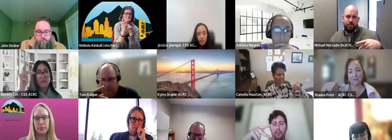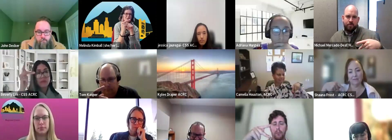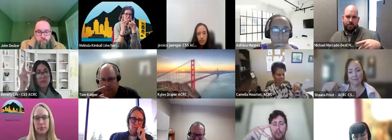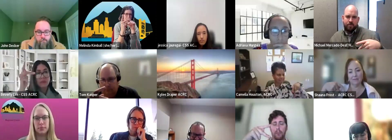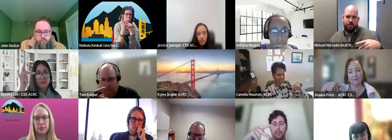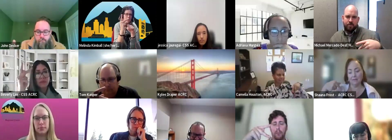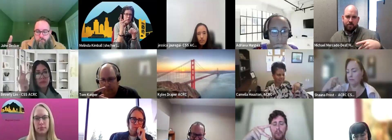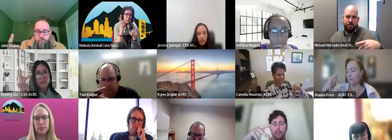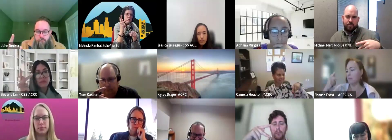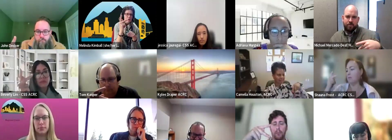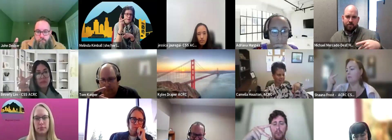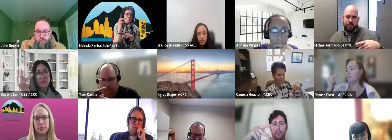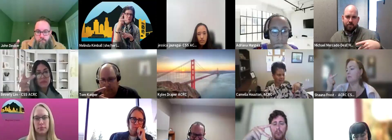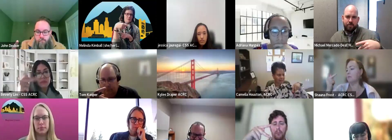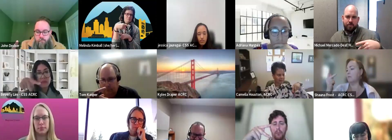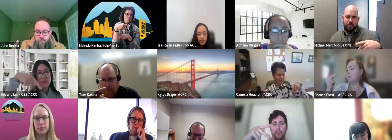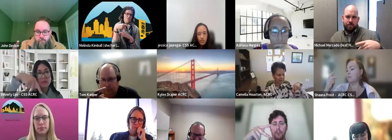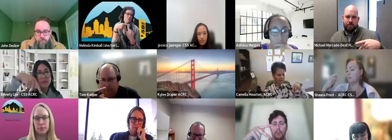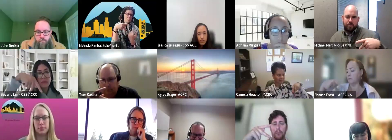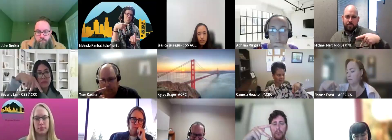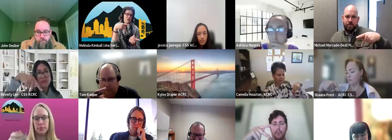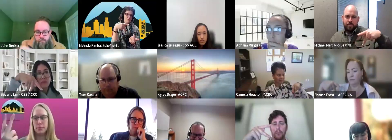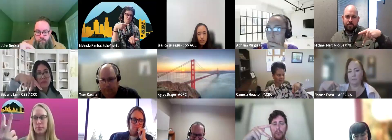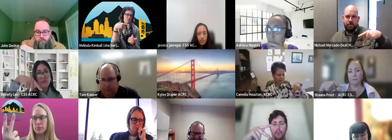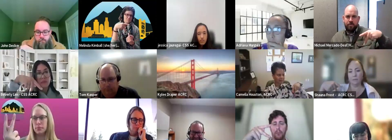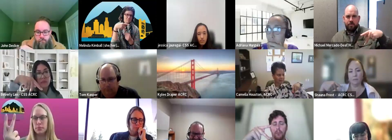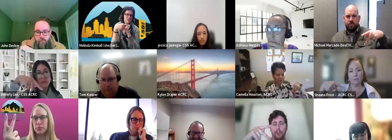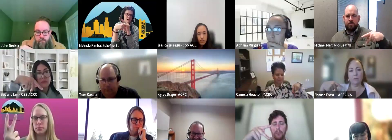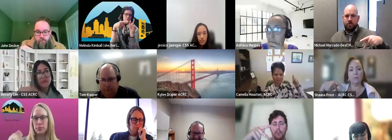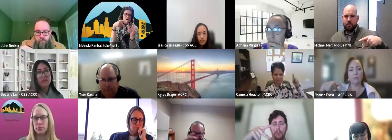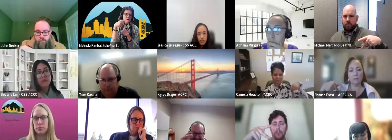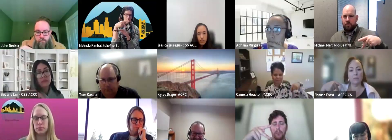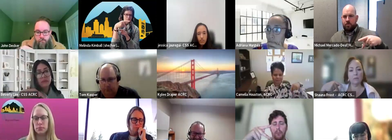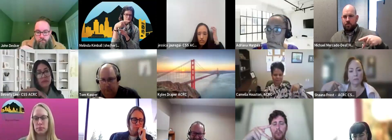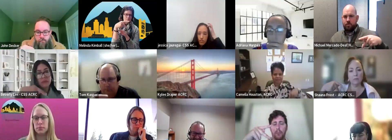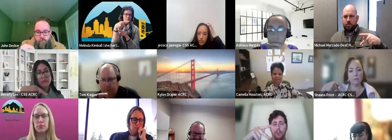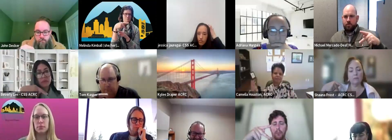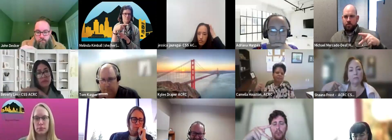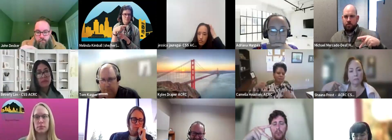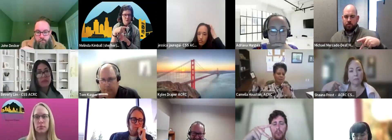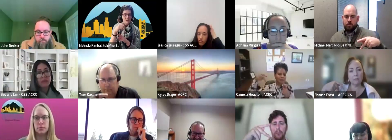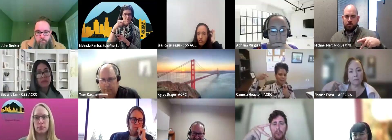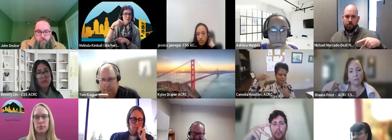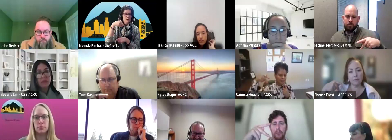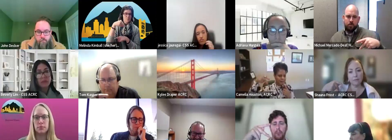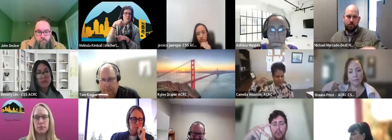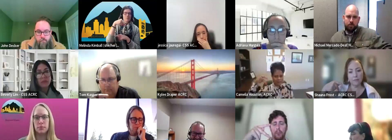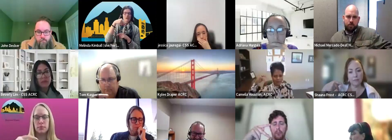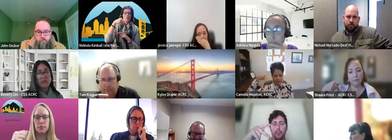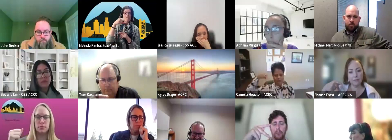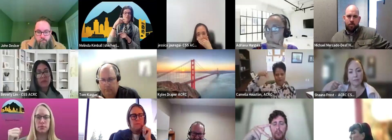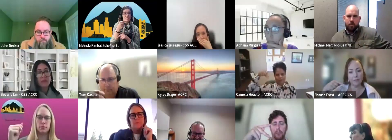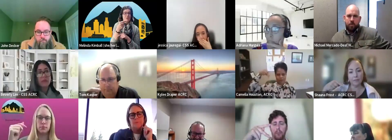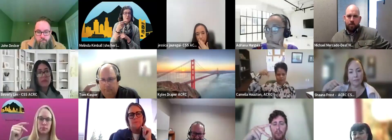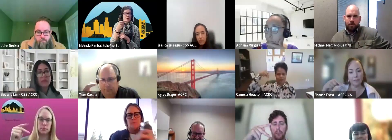looks like a big capital K, and P just falls over naturally. It looks like a P. Q, you are